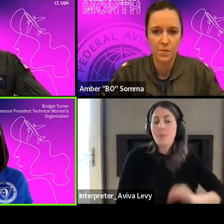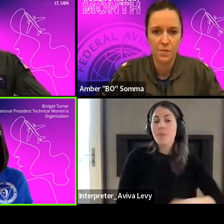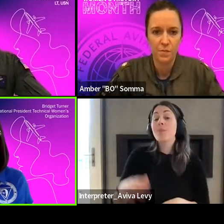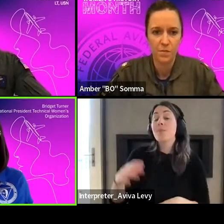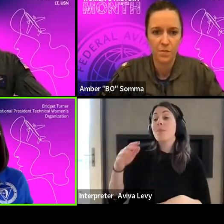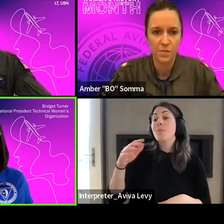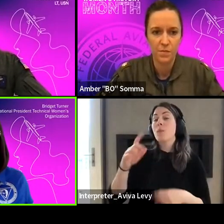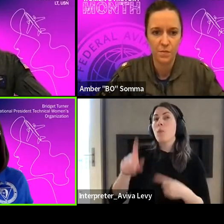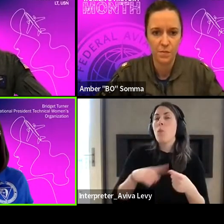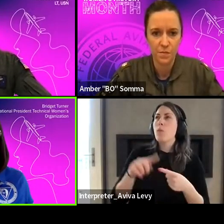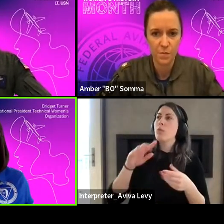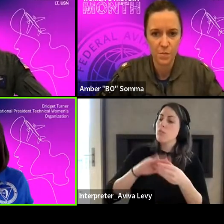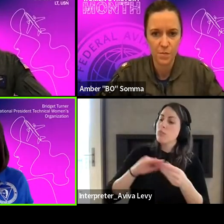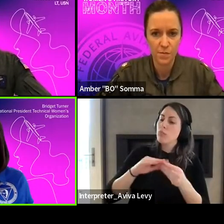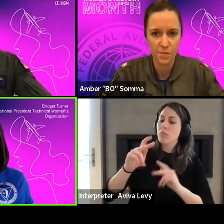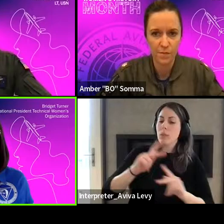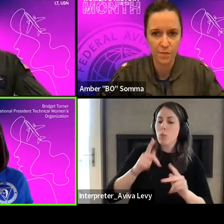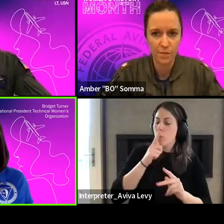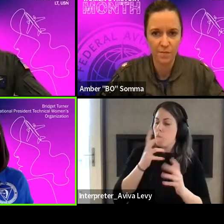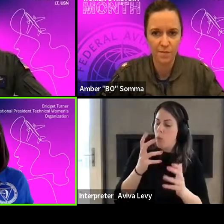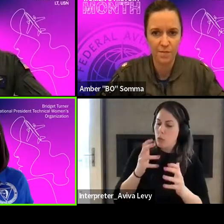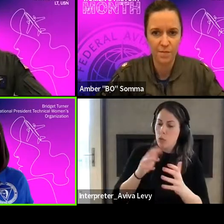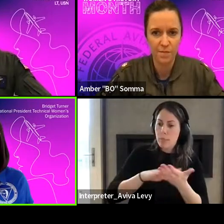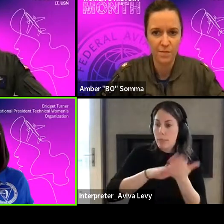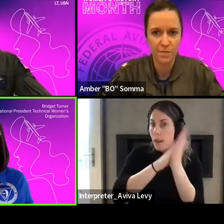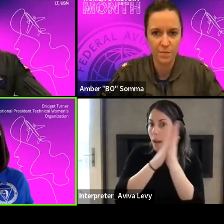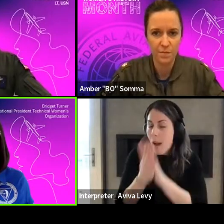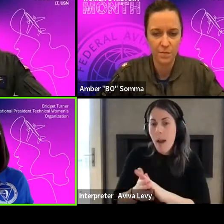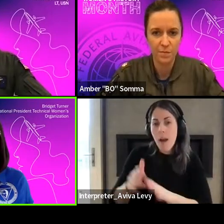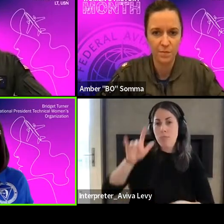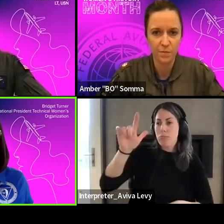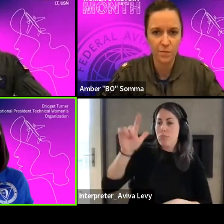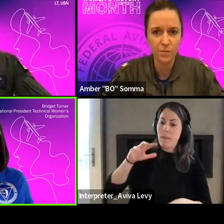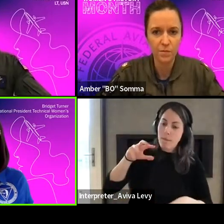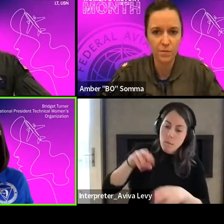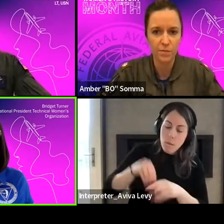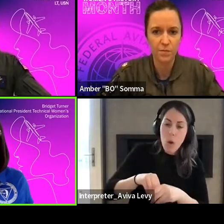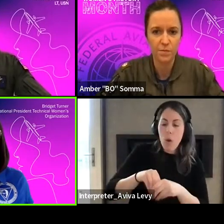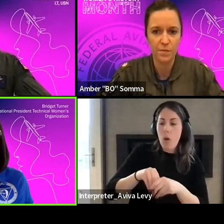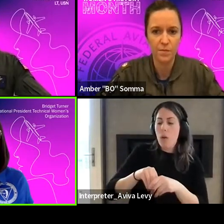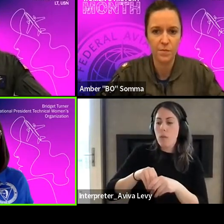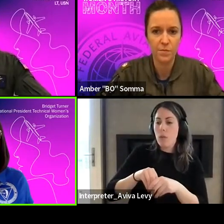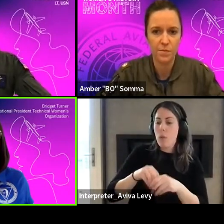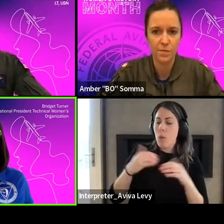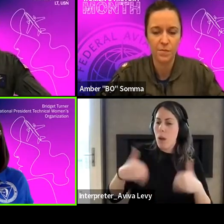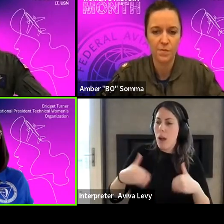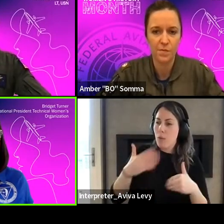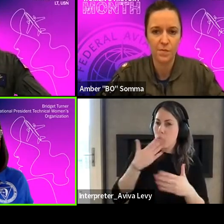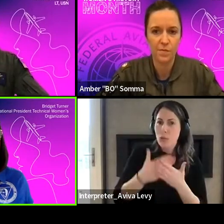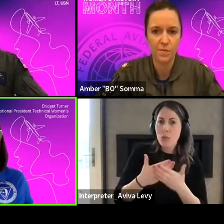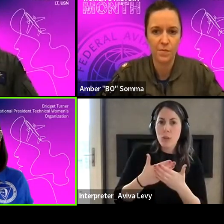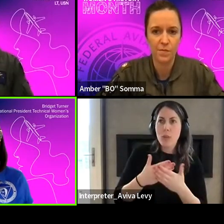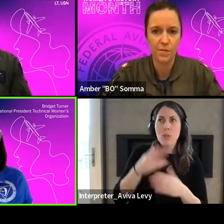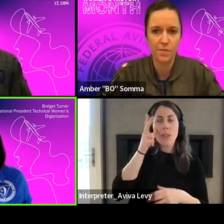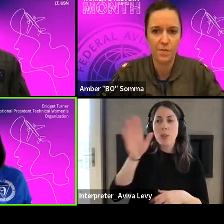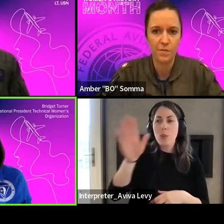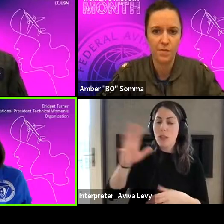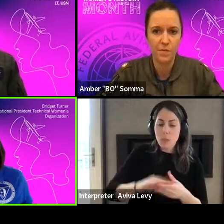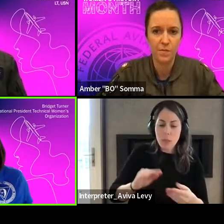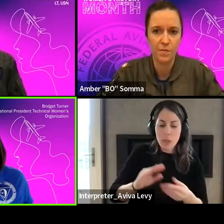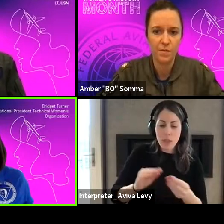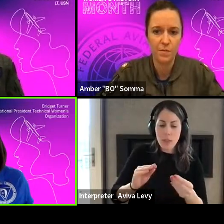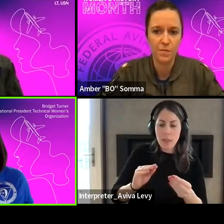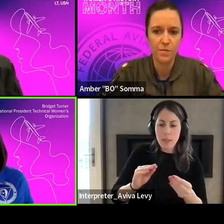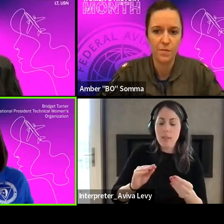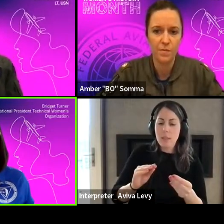get into these aviation and aerospace careers. So that's wonderful to hear that. So on the